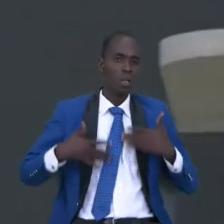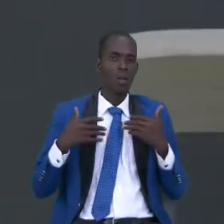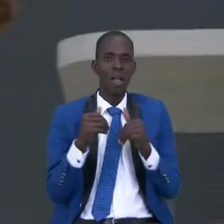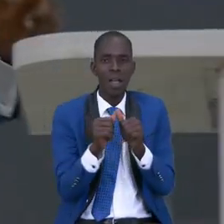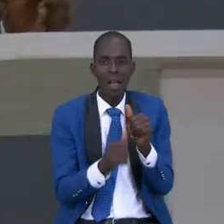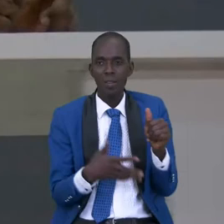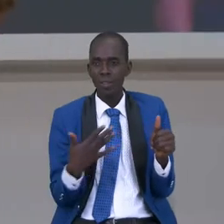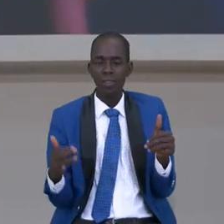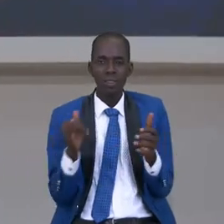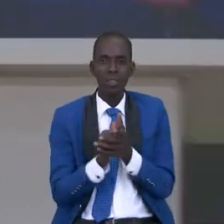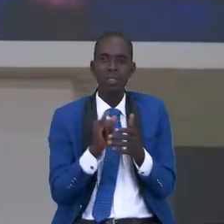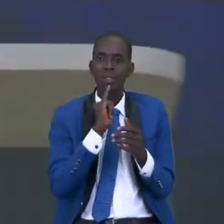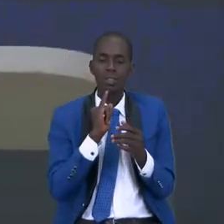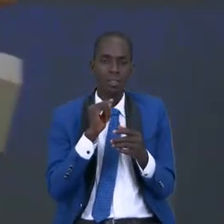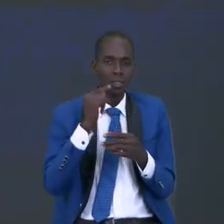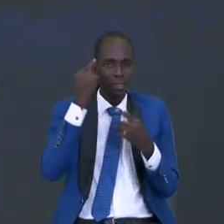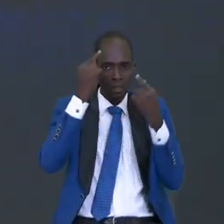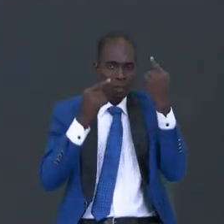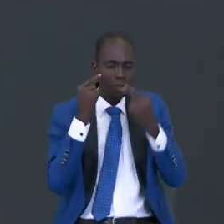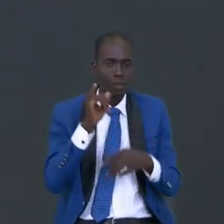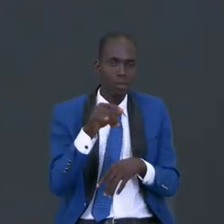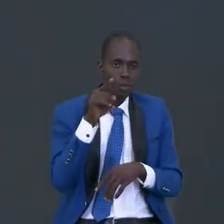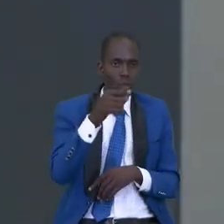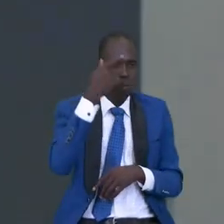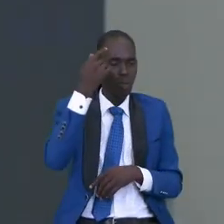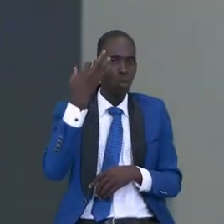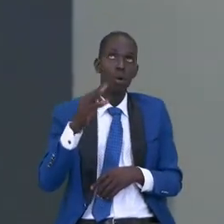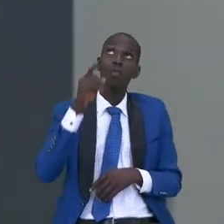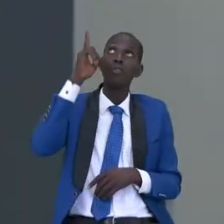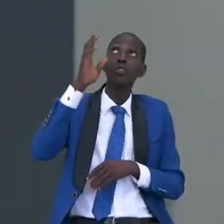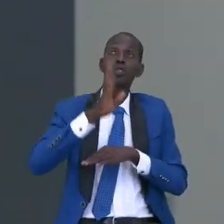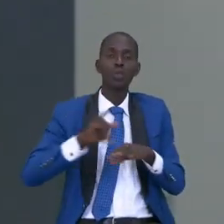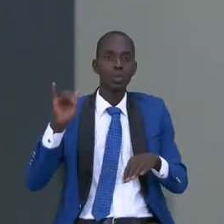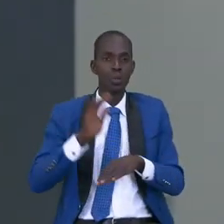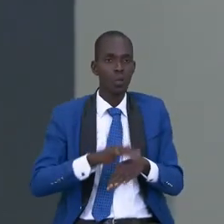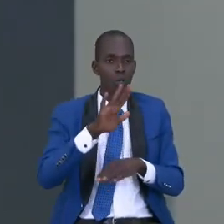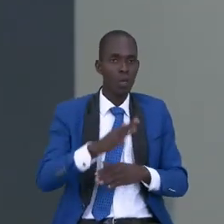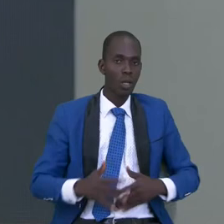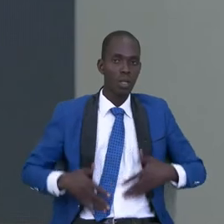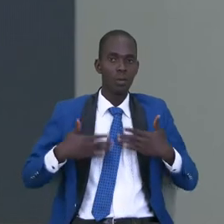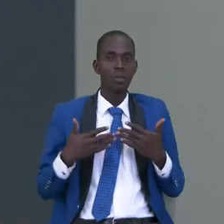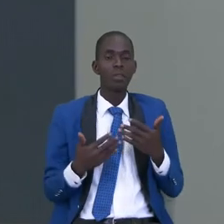that concerns you because of his calling upon your life is